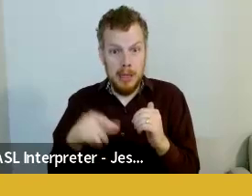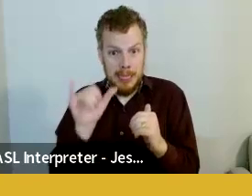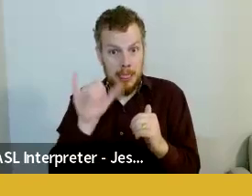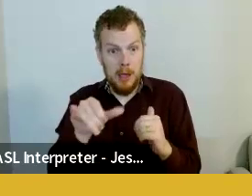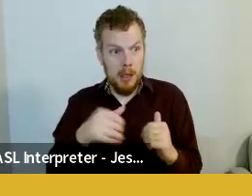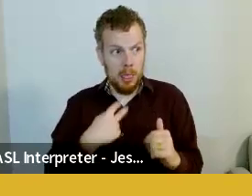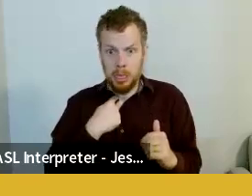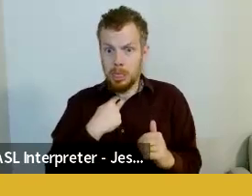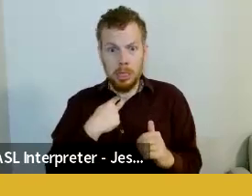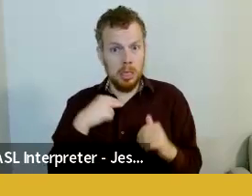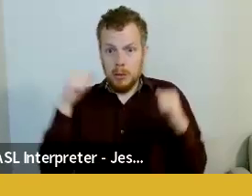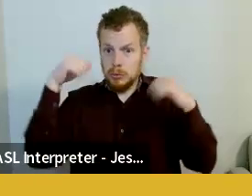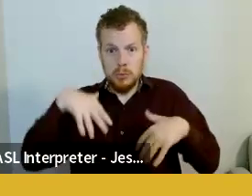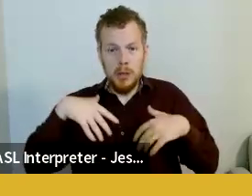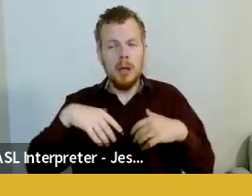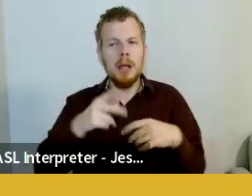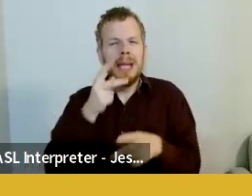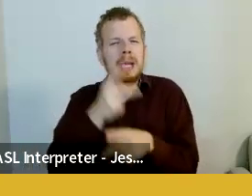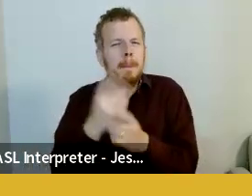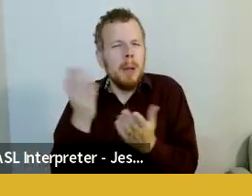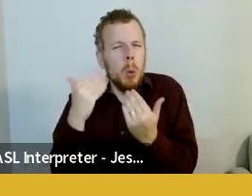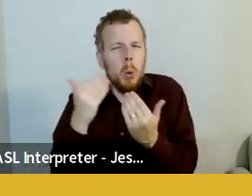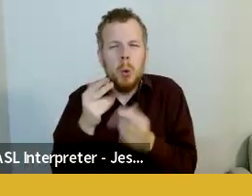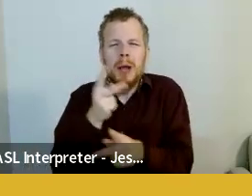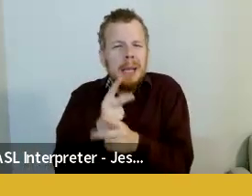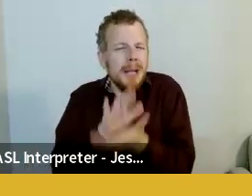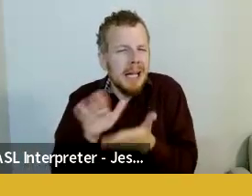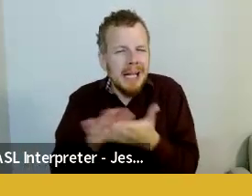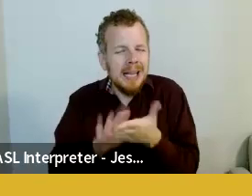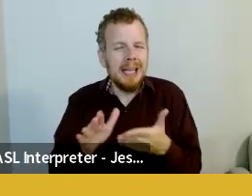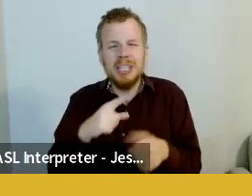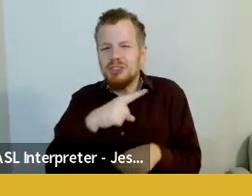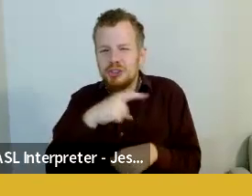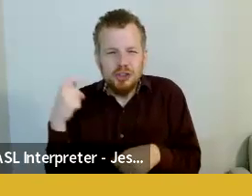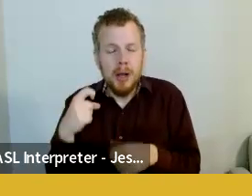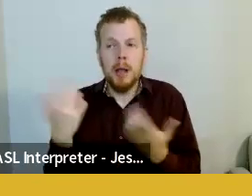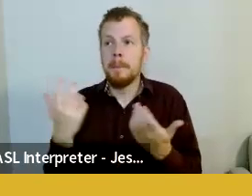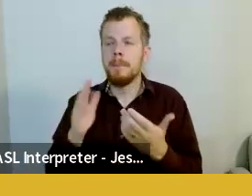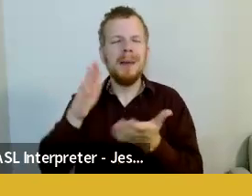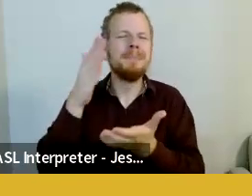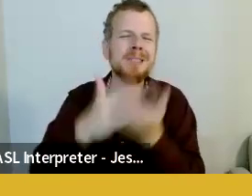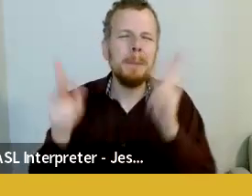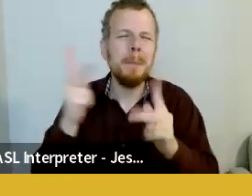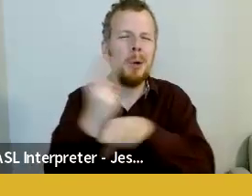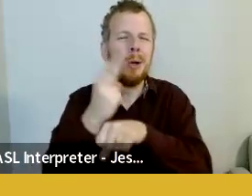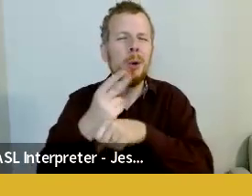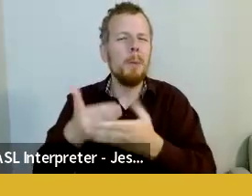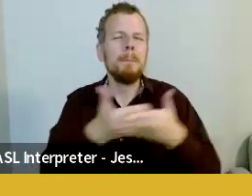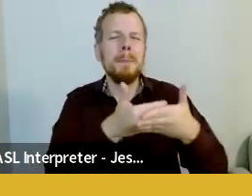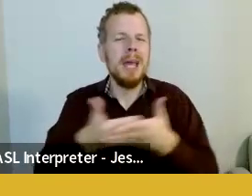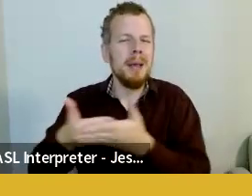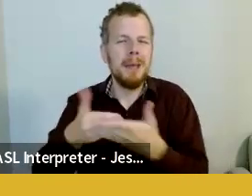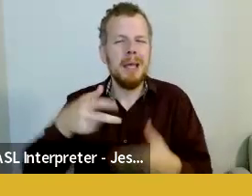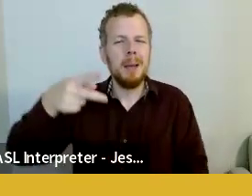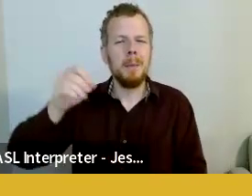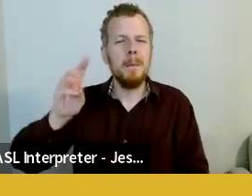that area is not moist, so clean and dry is best. You can use baby powder to soothe it and to help keep it